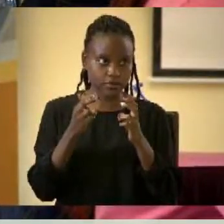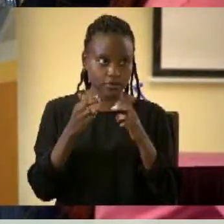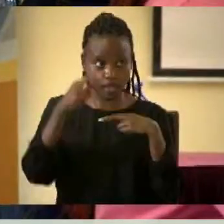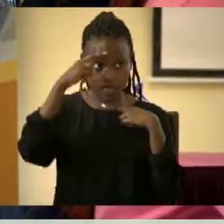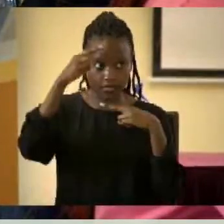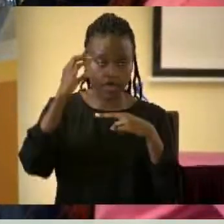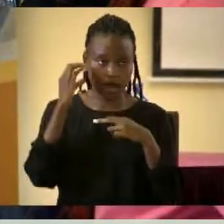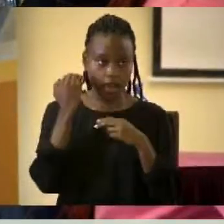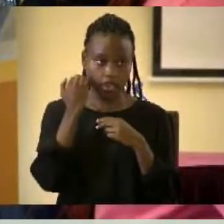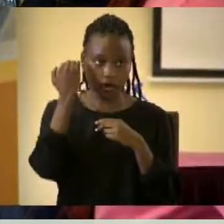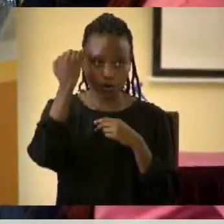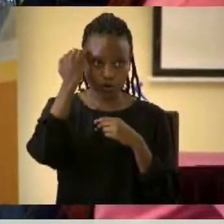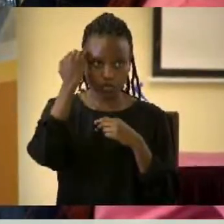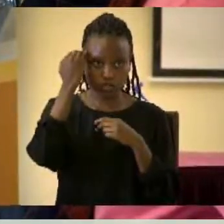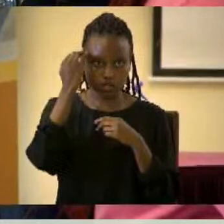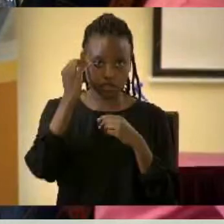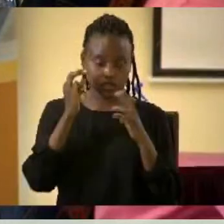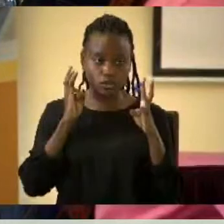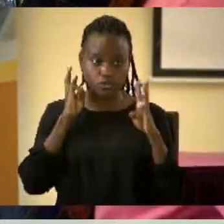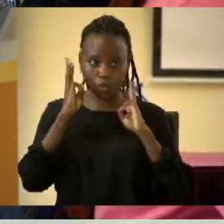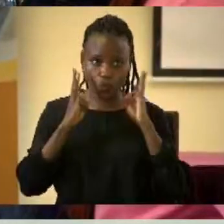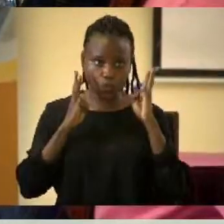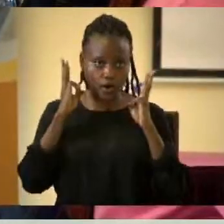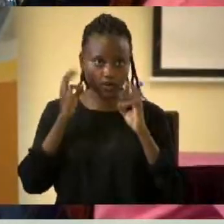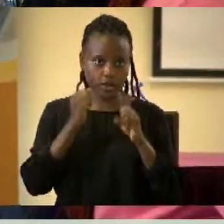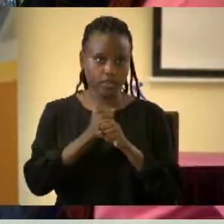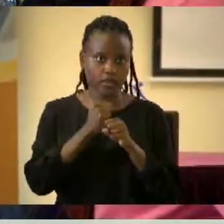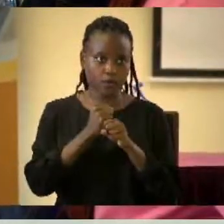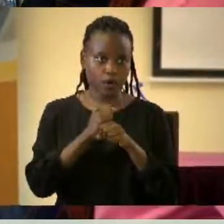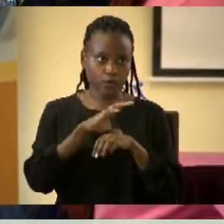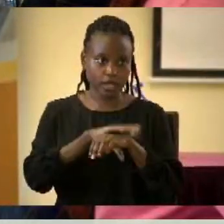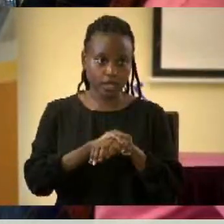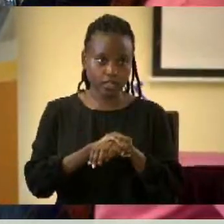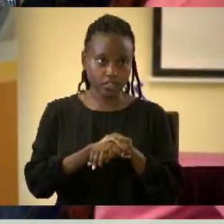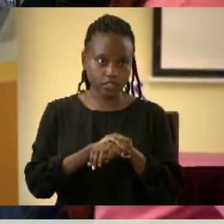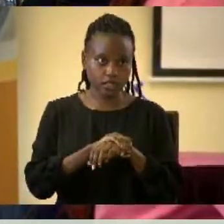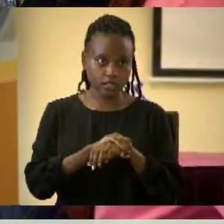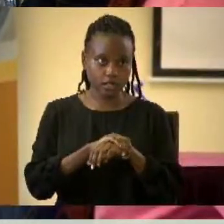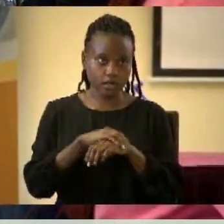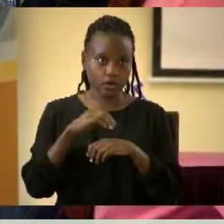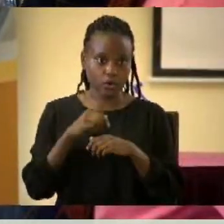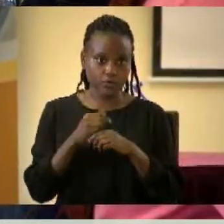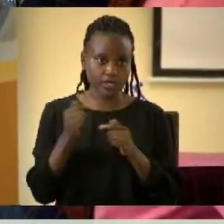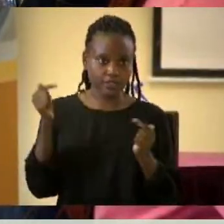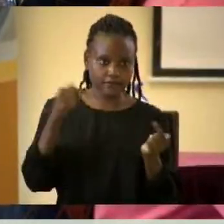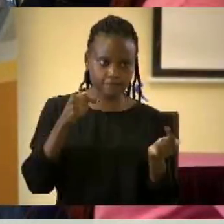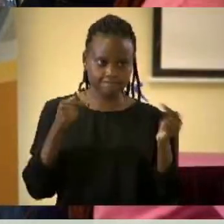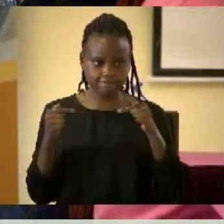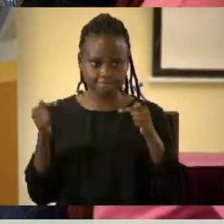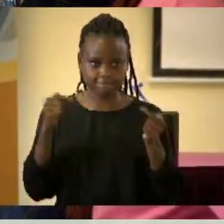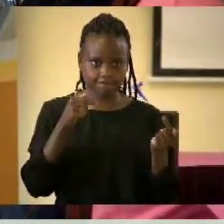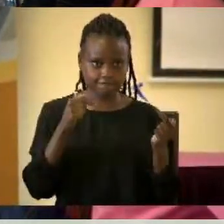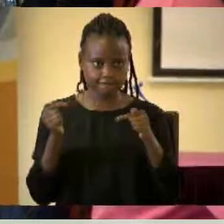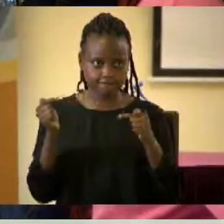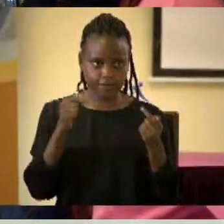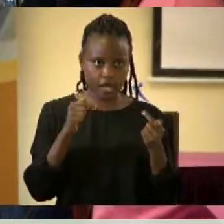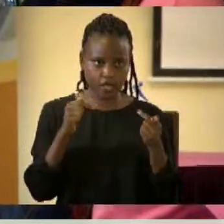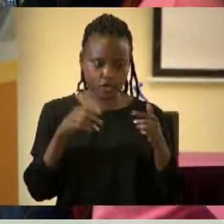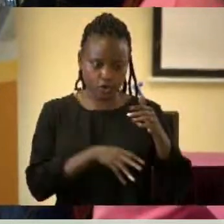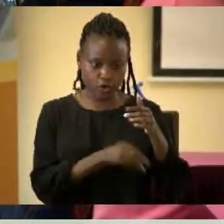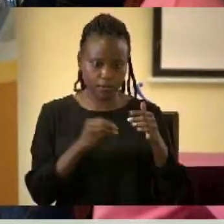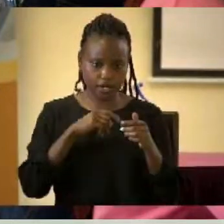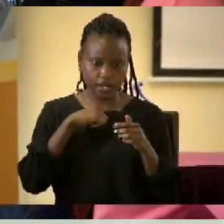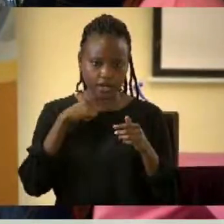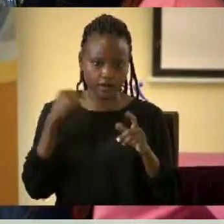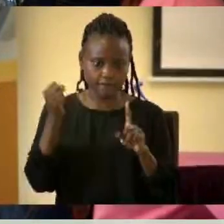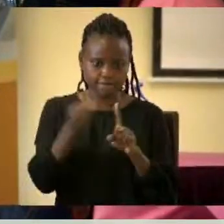The worry that we are getting in the profession is we have always argued that it's robbery with violence cases which should be taken up to the High